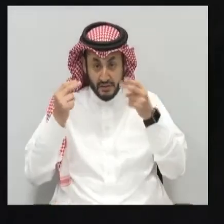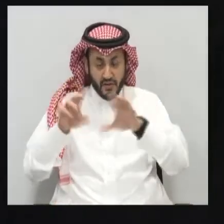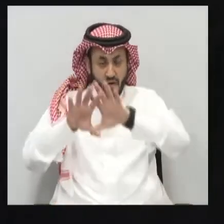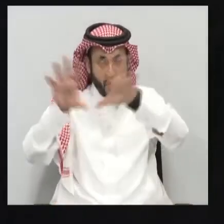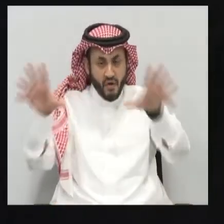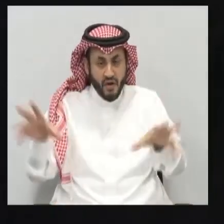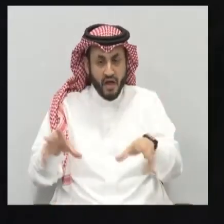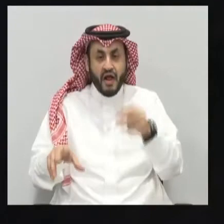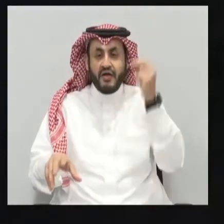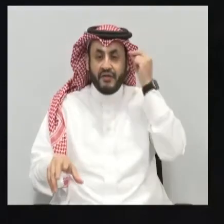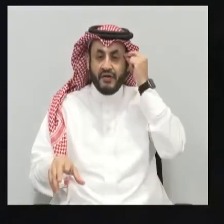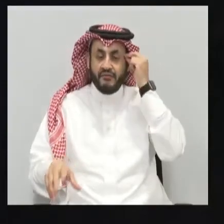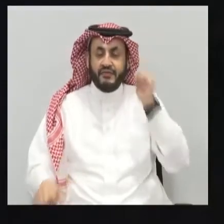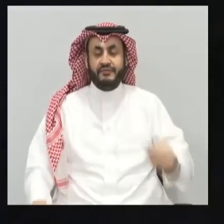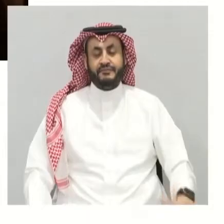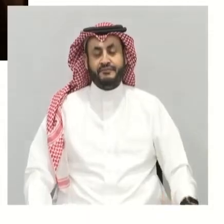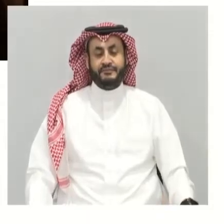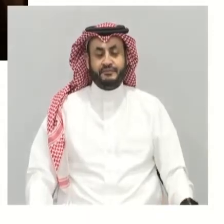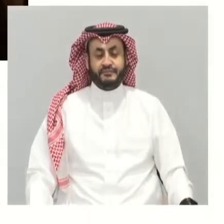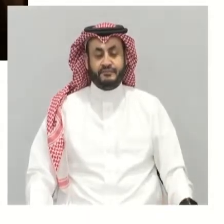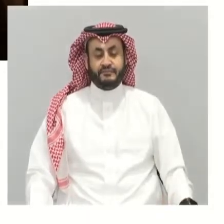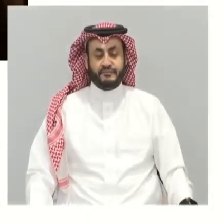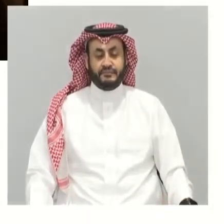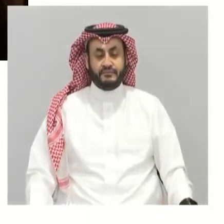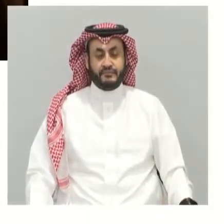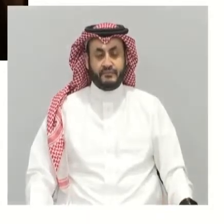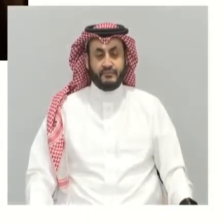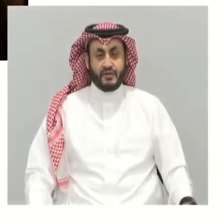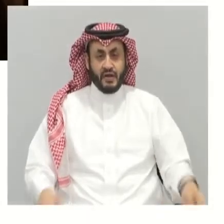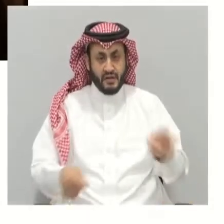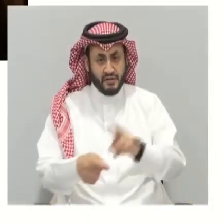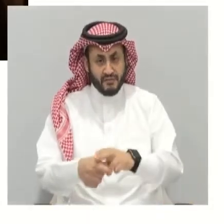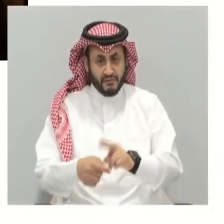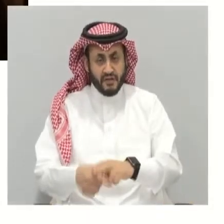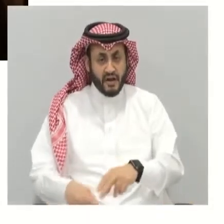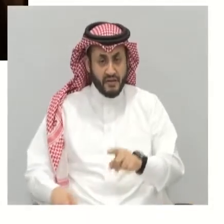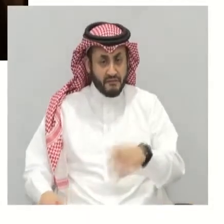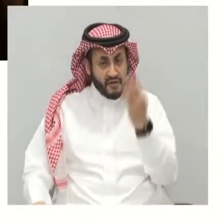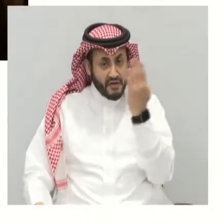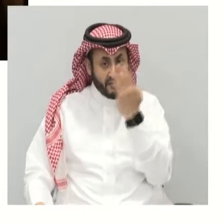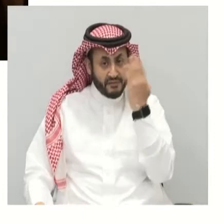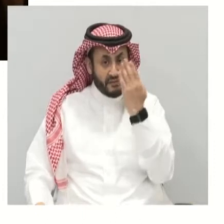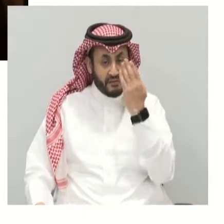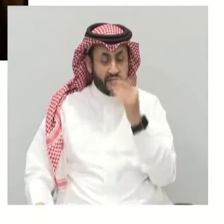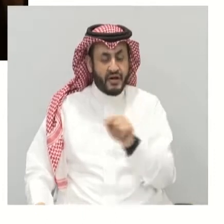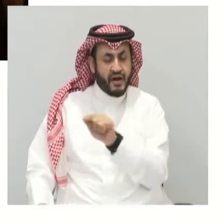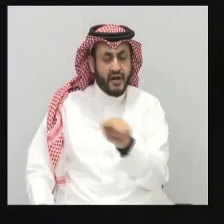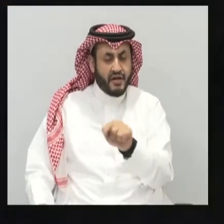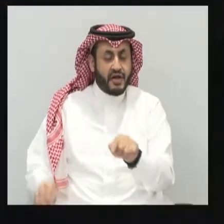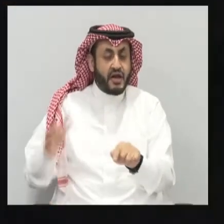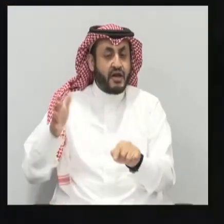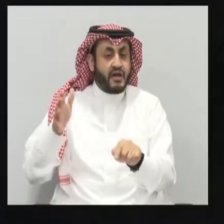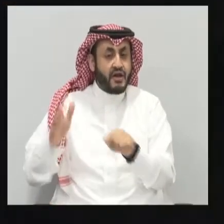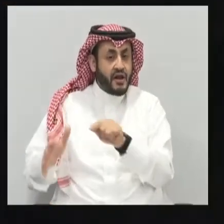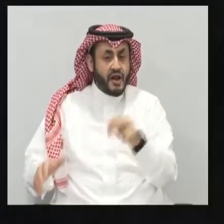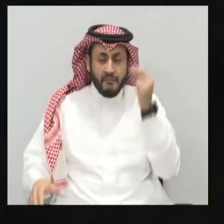context of this word. Now, every time I'm reminding you, when you're reading a text, underline the words that